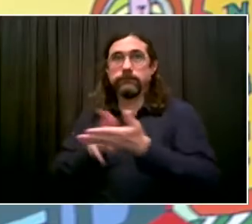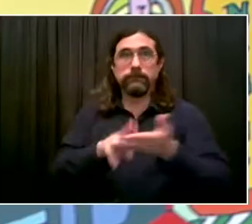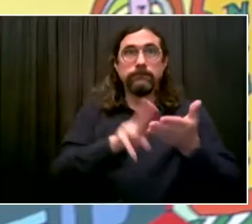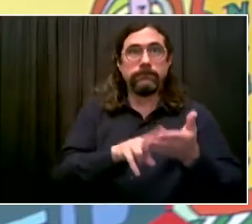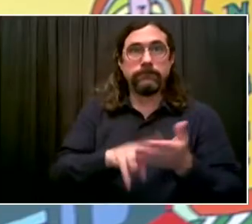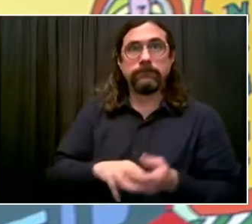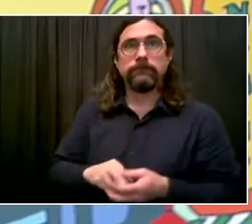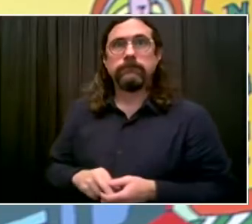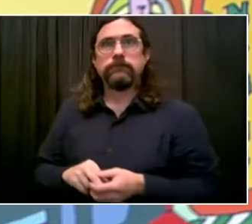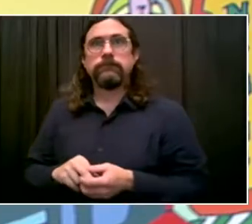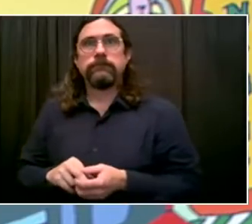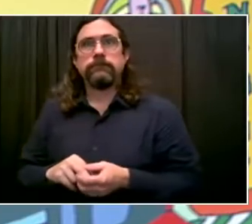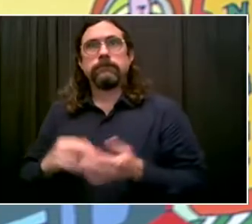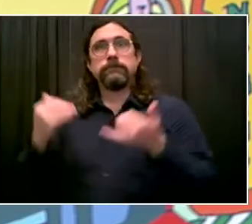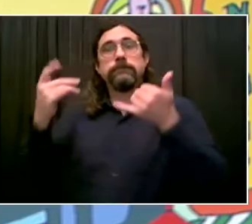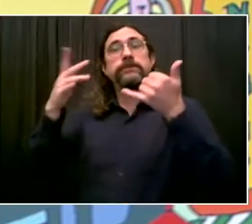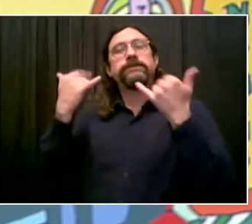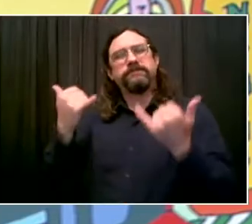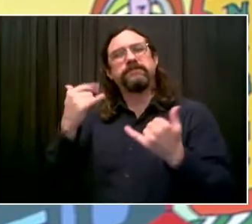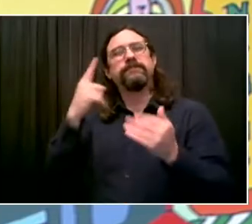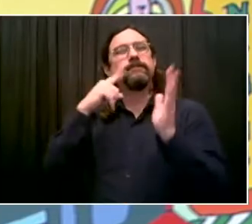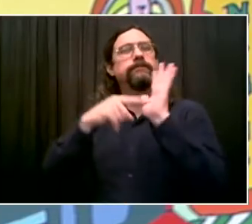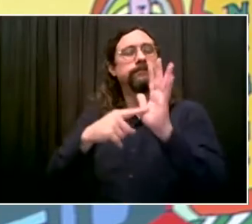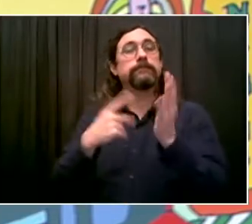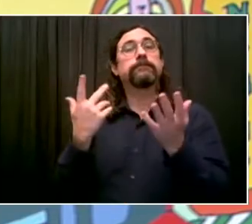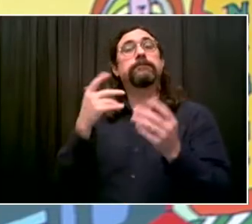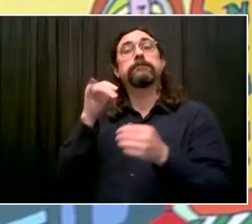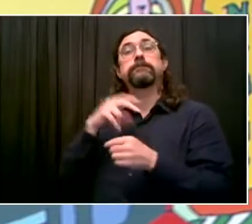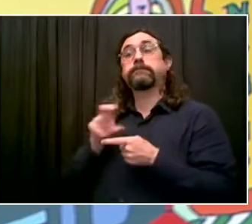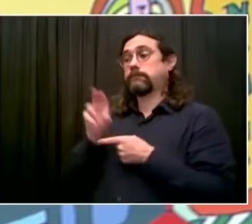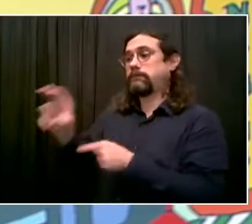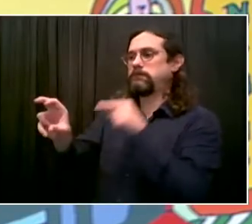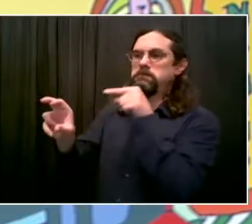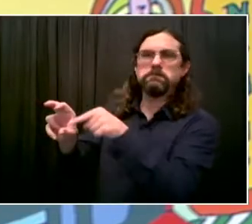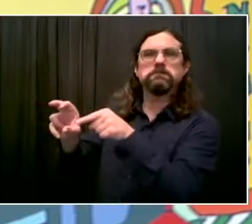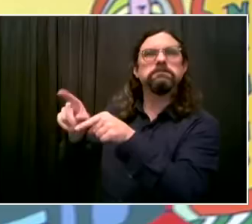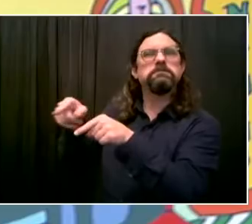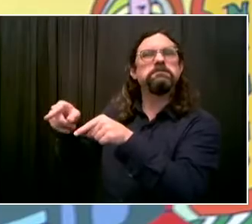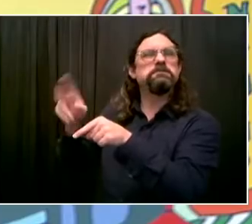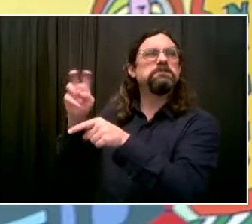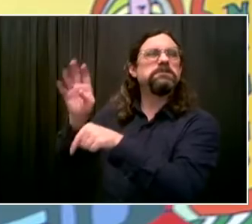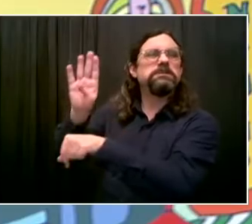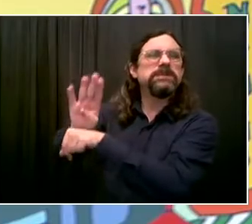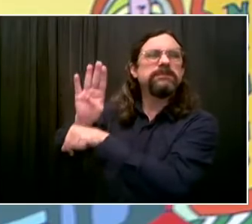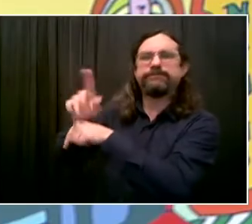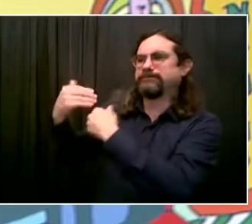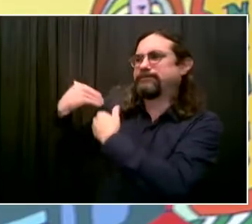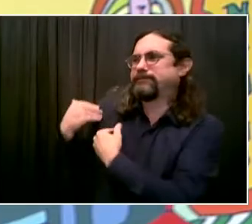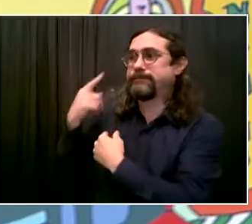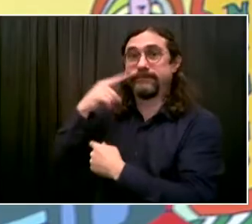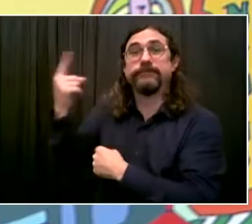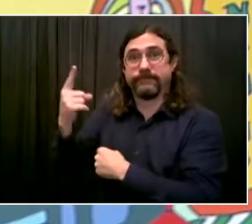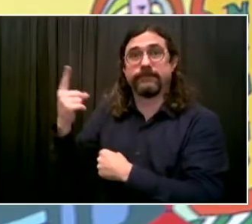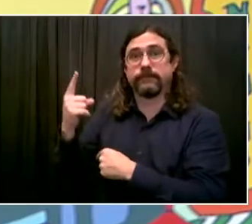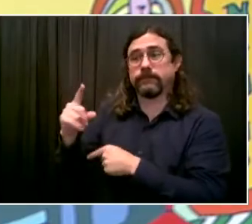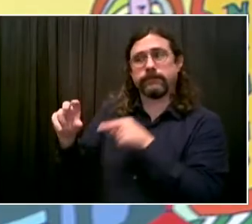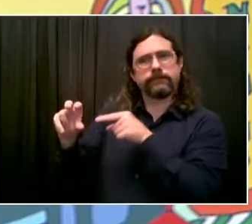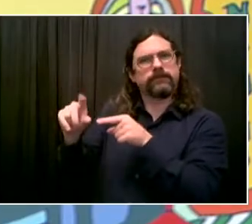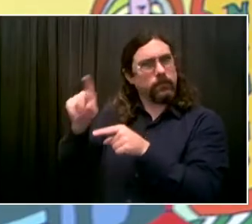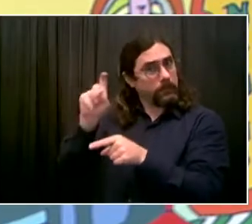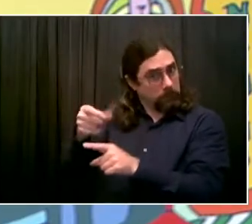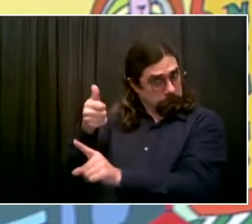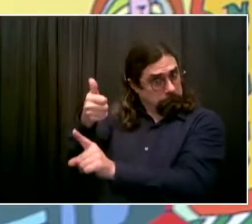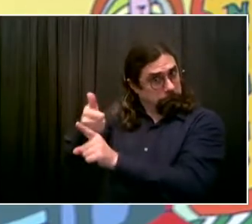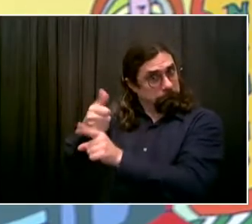the entire global supply chain was collapsing, our Office of Contract Services found a way. So this is an